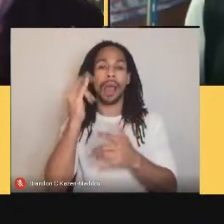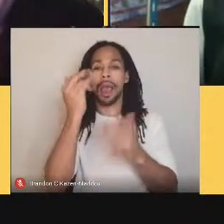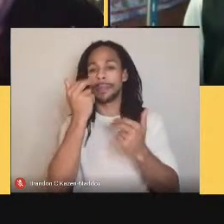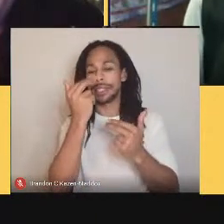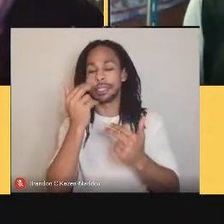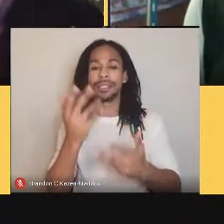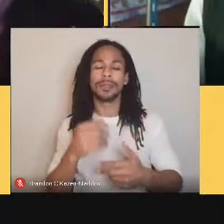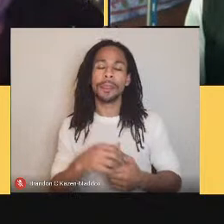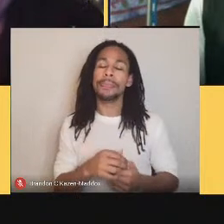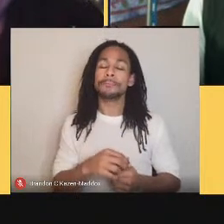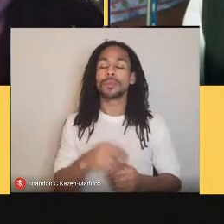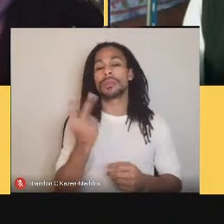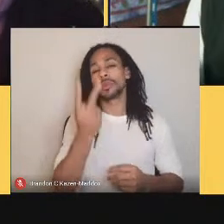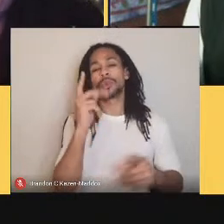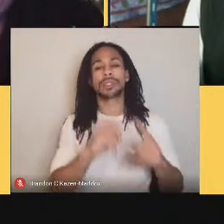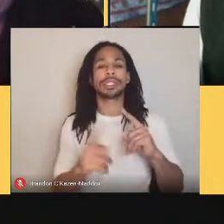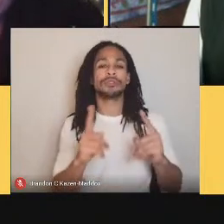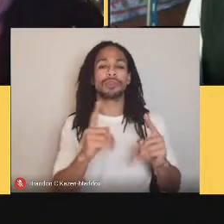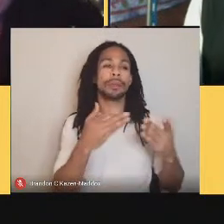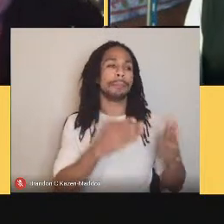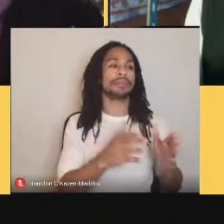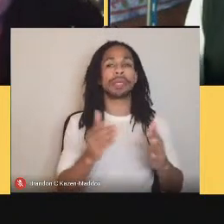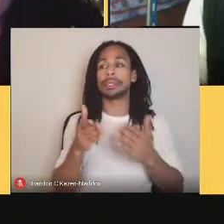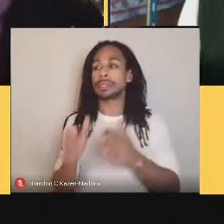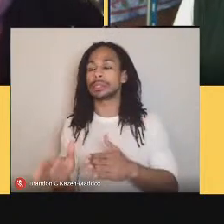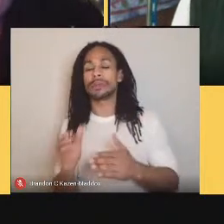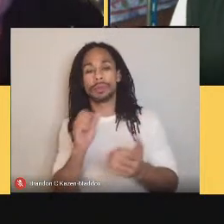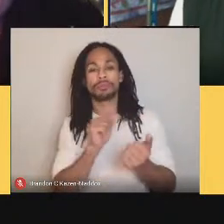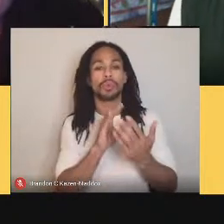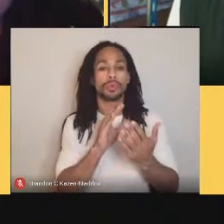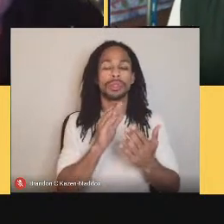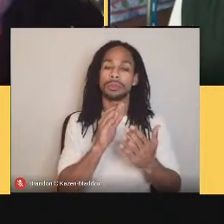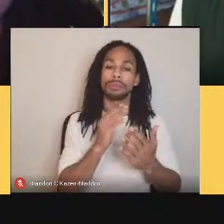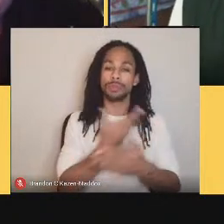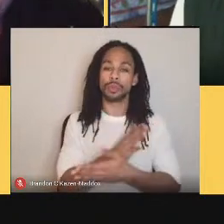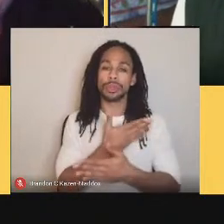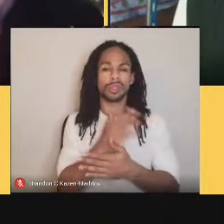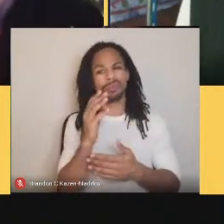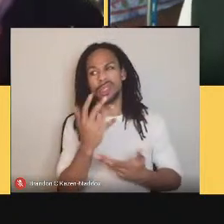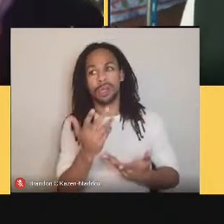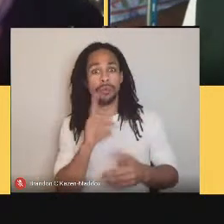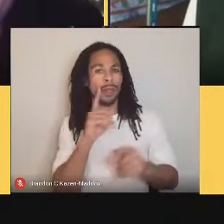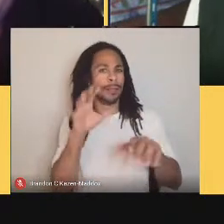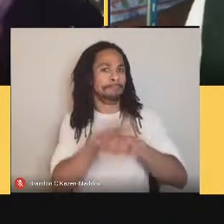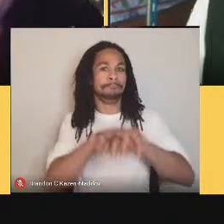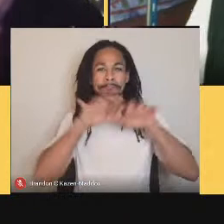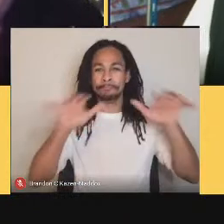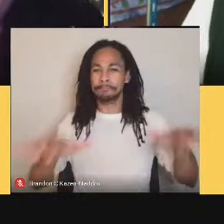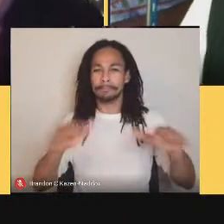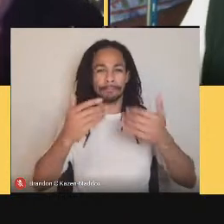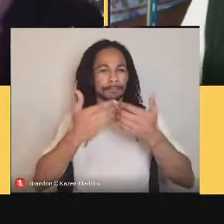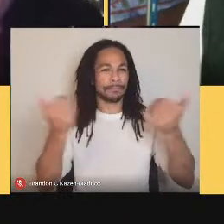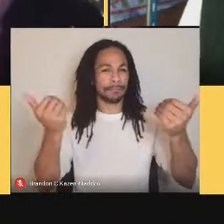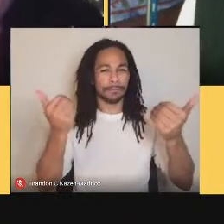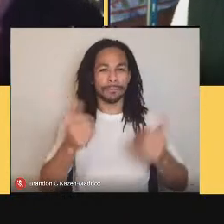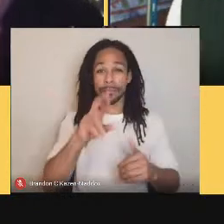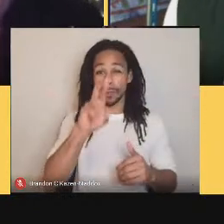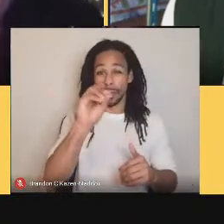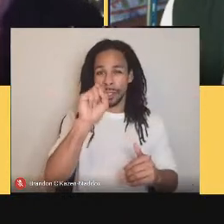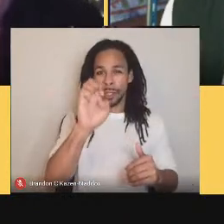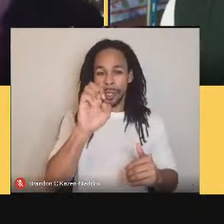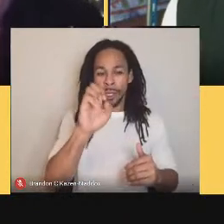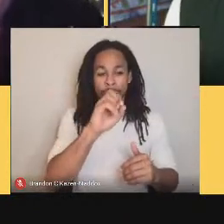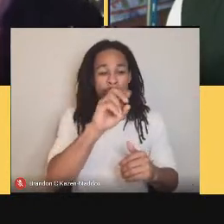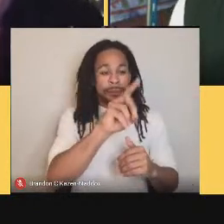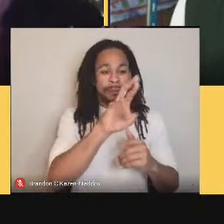The two different methods of approaching music could not have been more different. You know, with Rose Drive, it was very